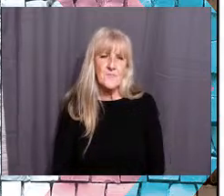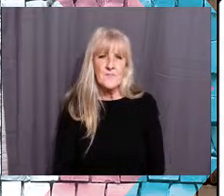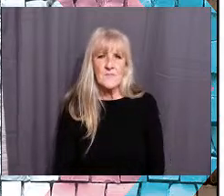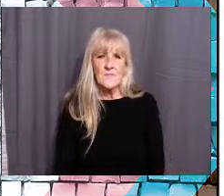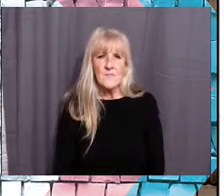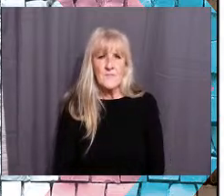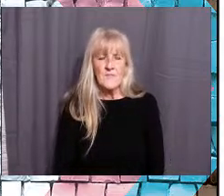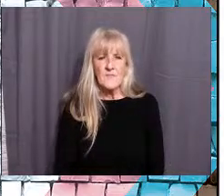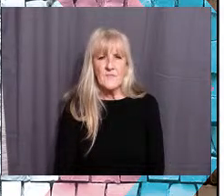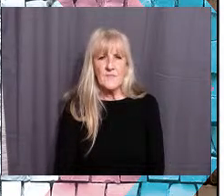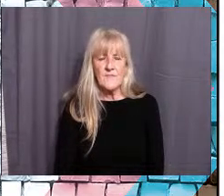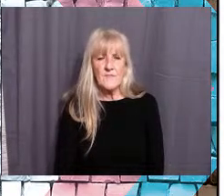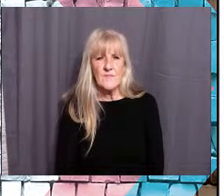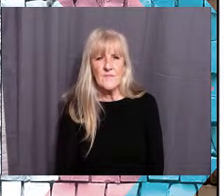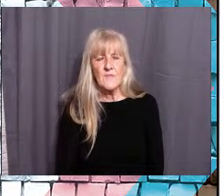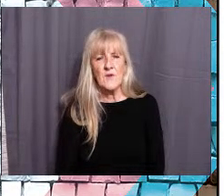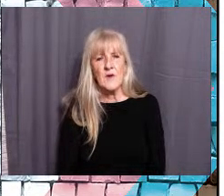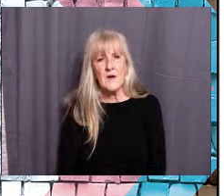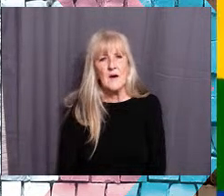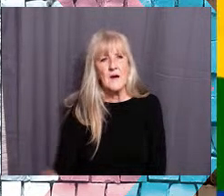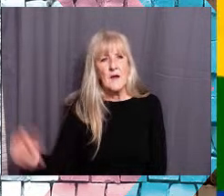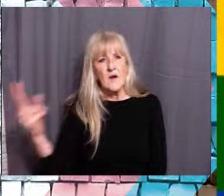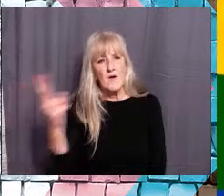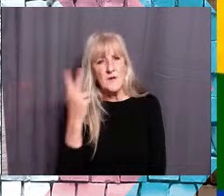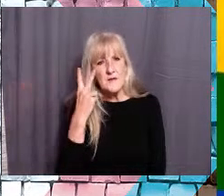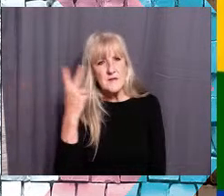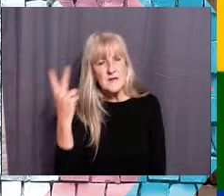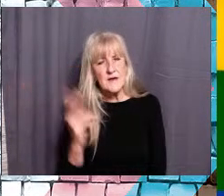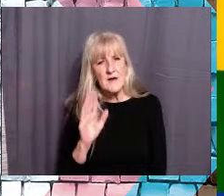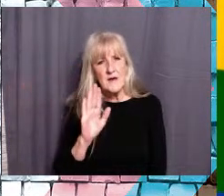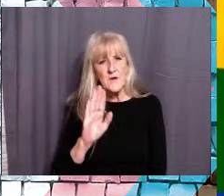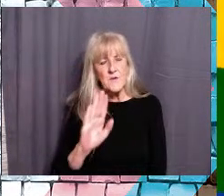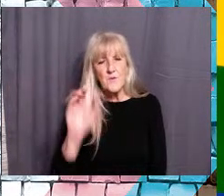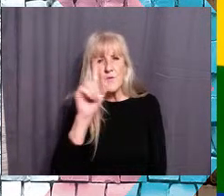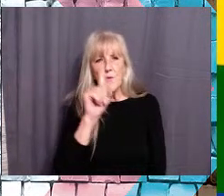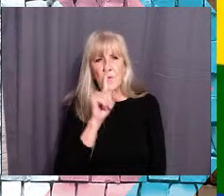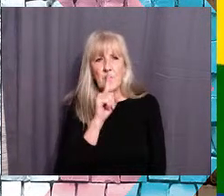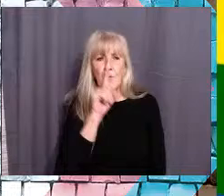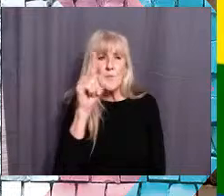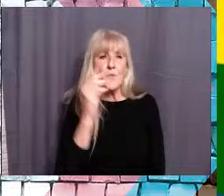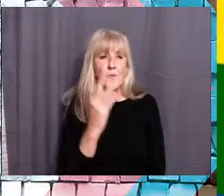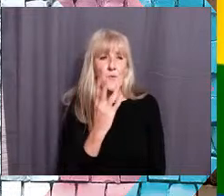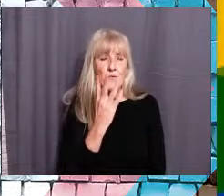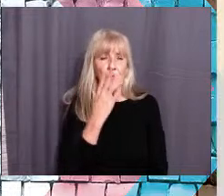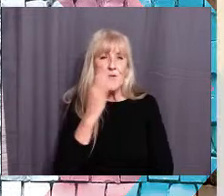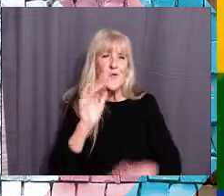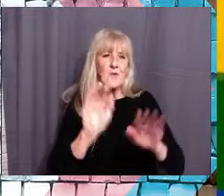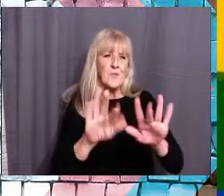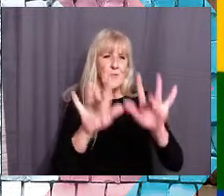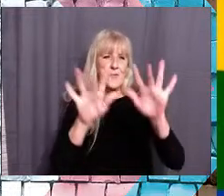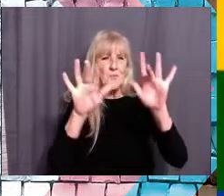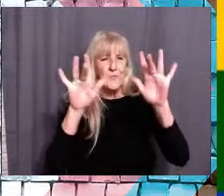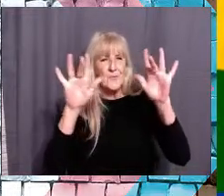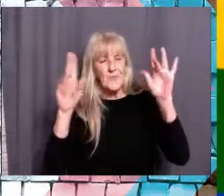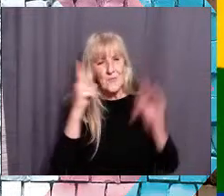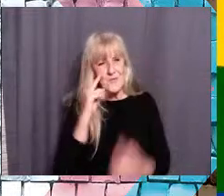I see your true colors shining through. I see your